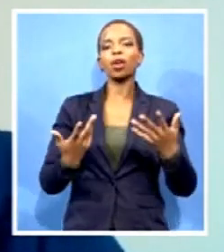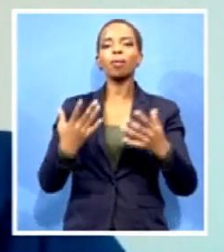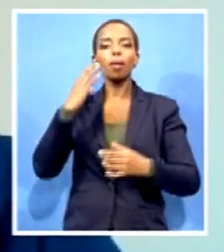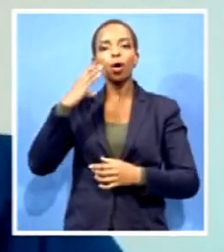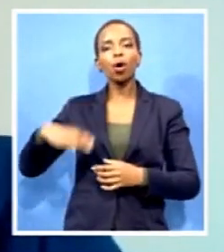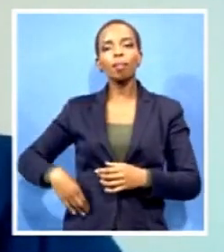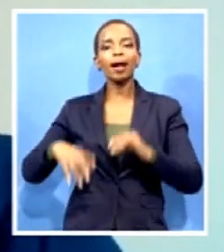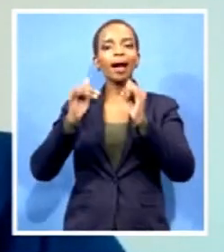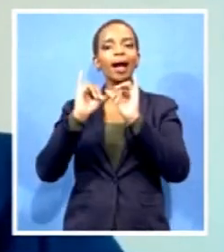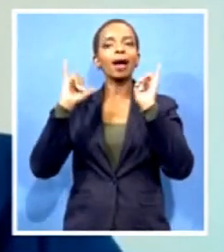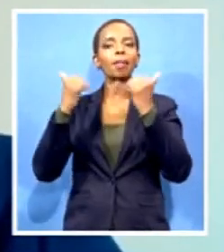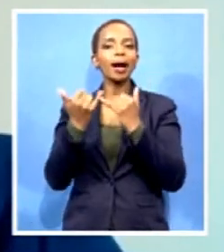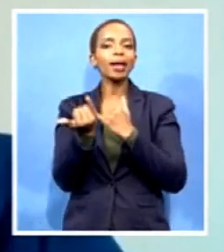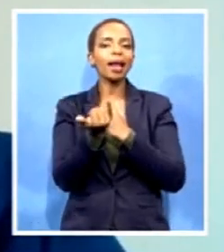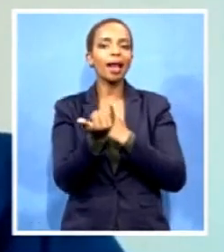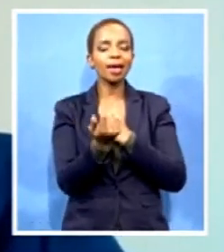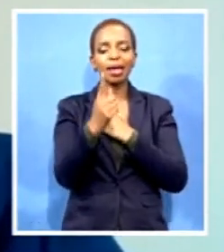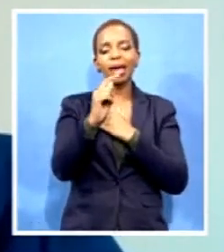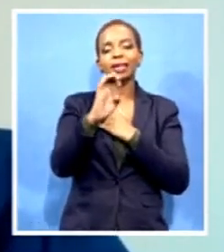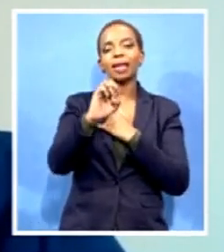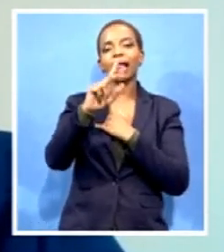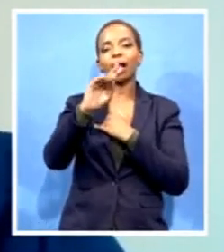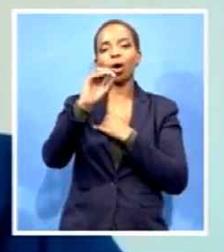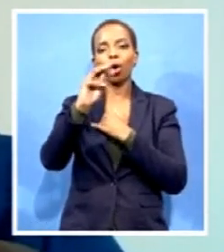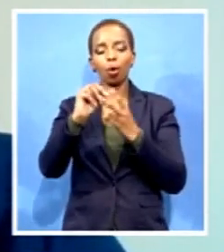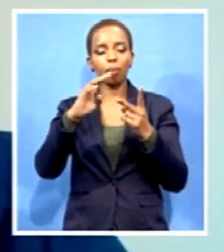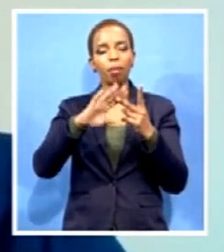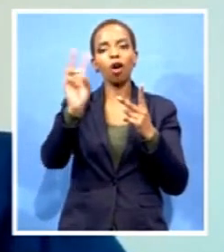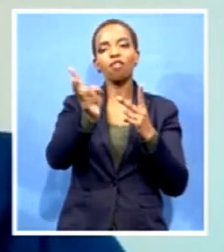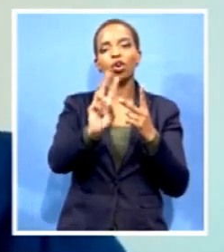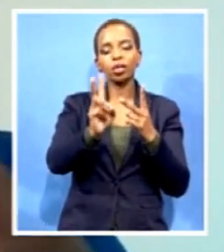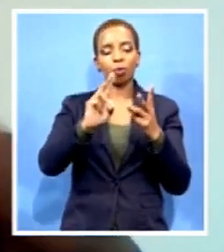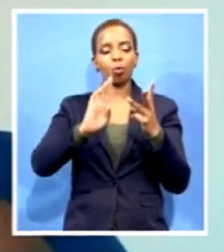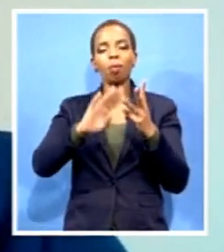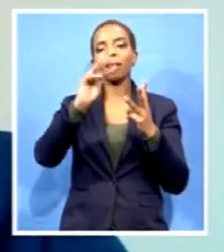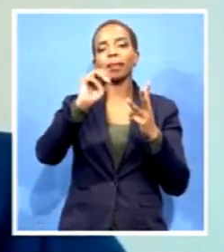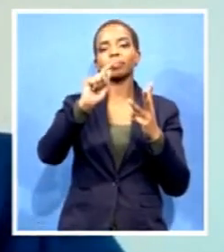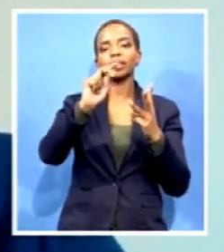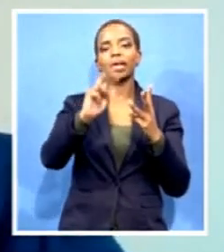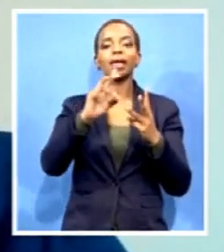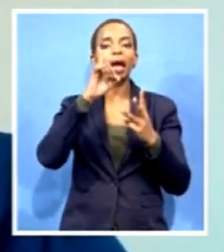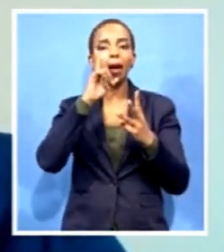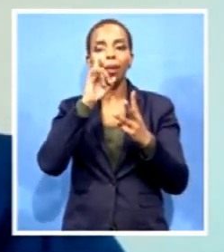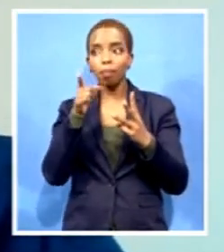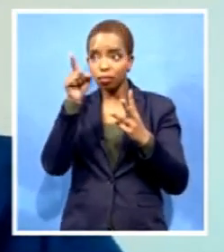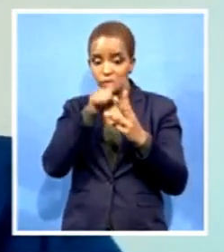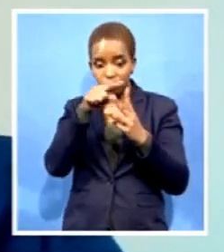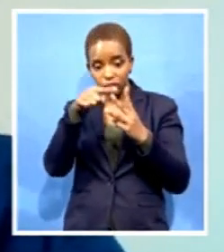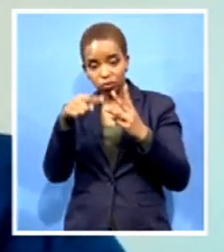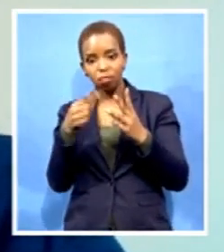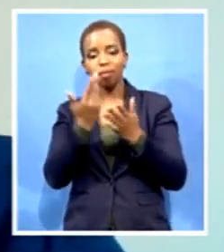Vodacom, MTN, to come on board, to collaborate with us, from the perspective of